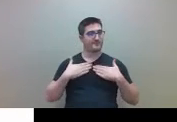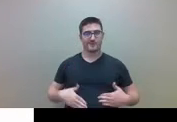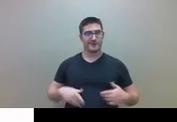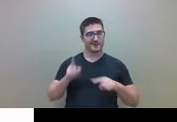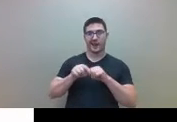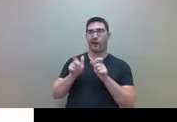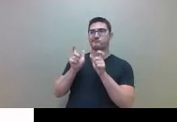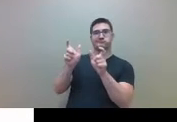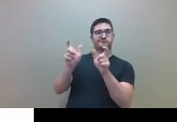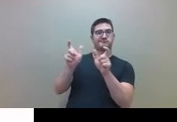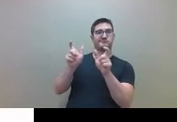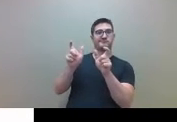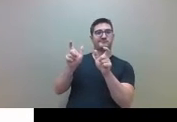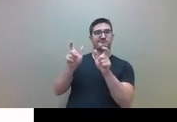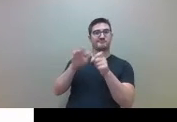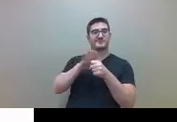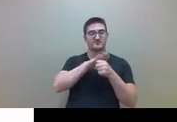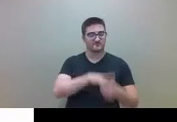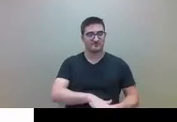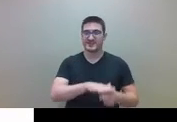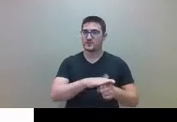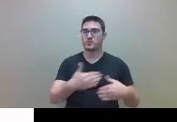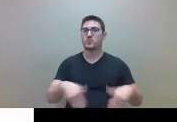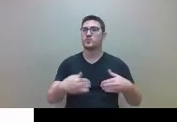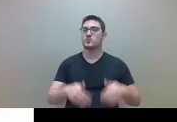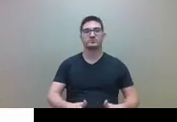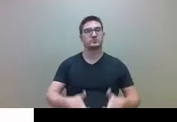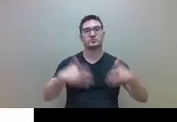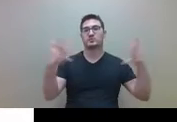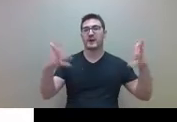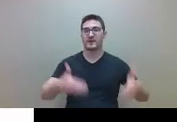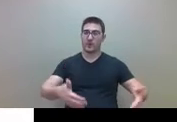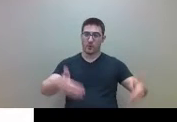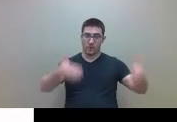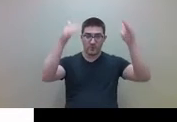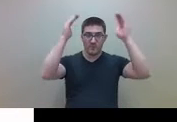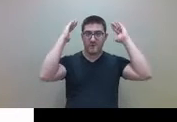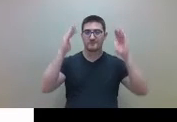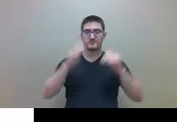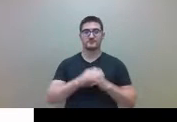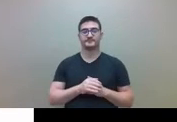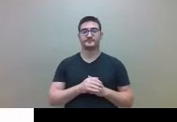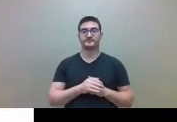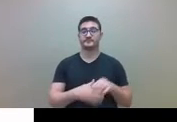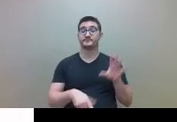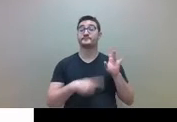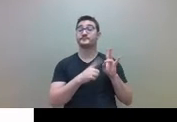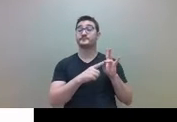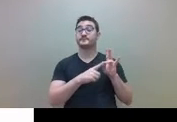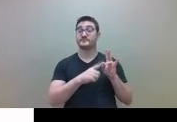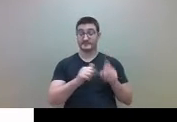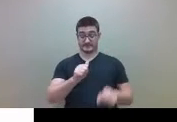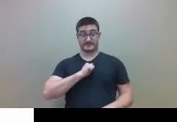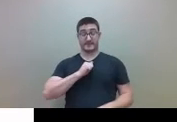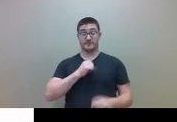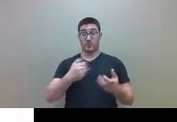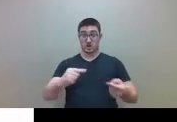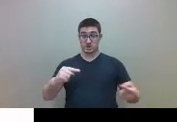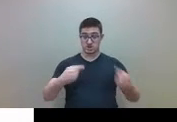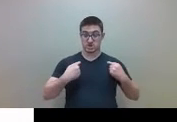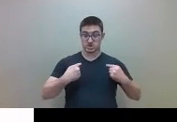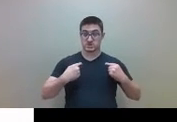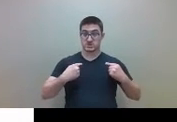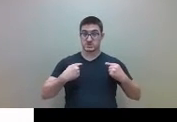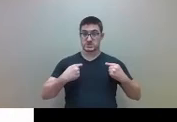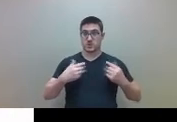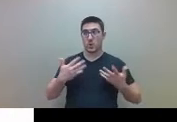because the stress level is just getting way too high. Wanting to hurt yourself or the other person. Danger. I mean, this has